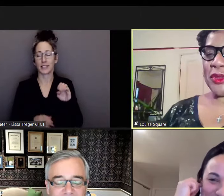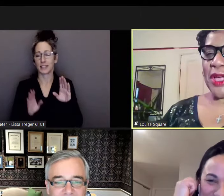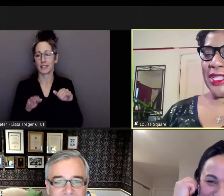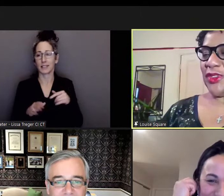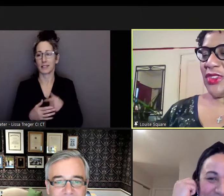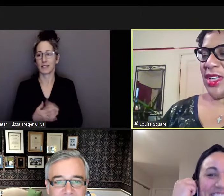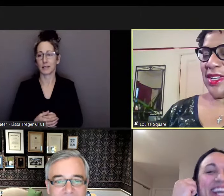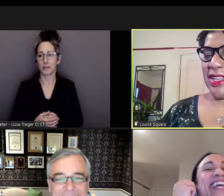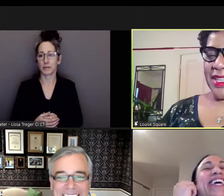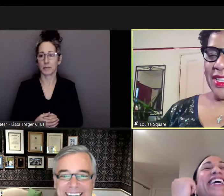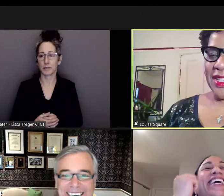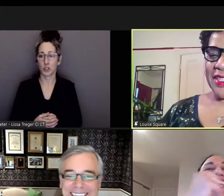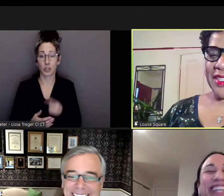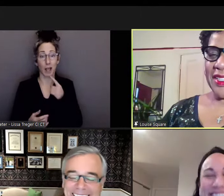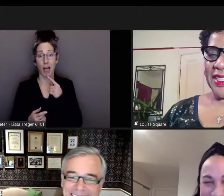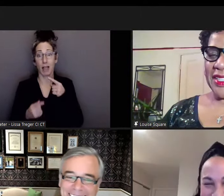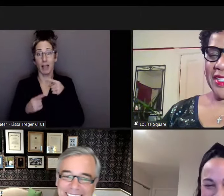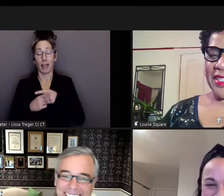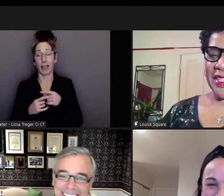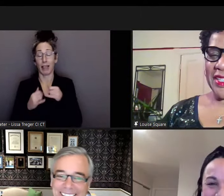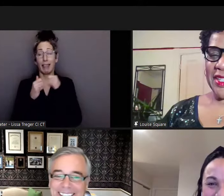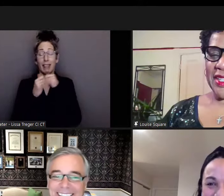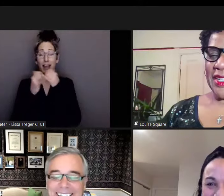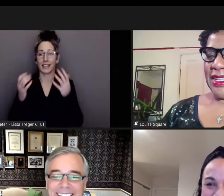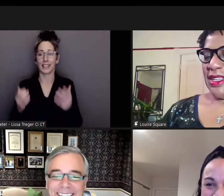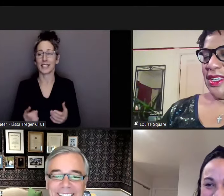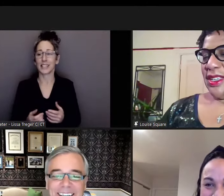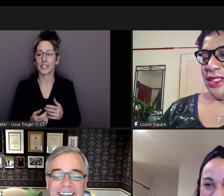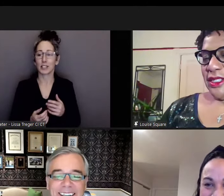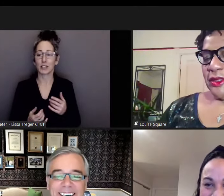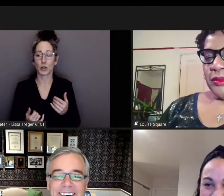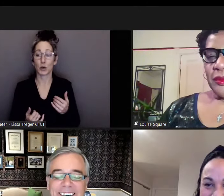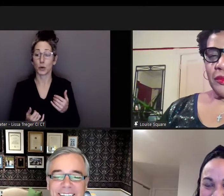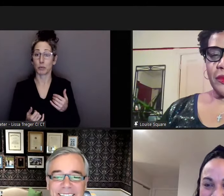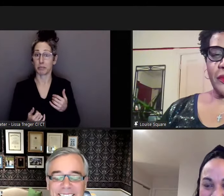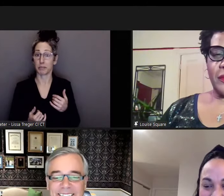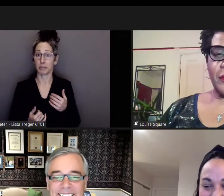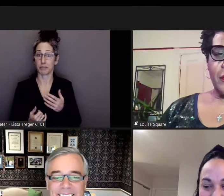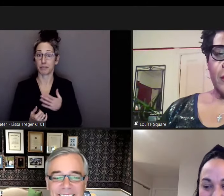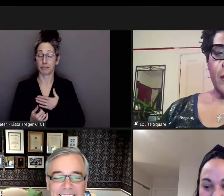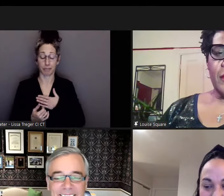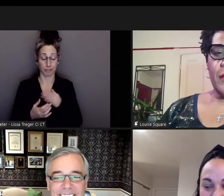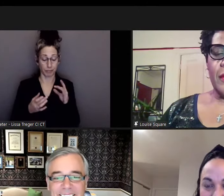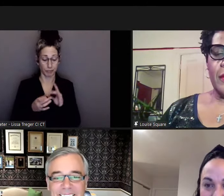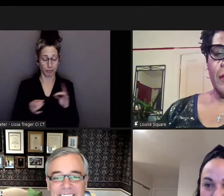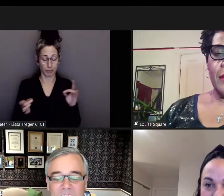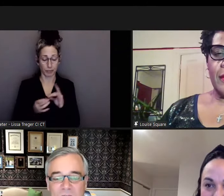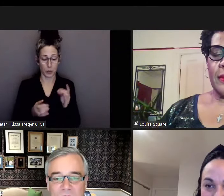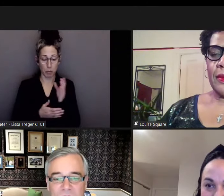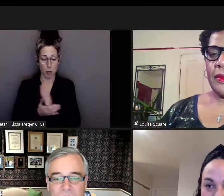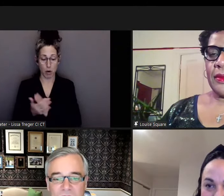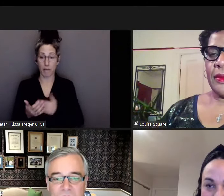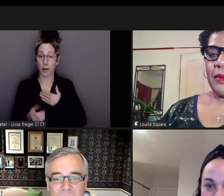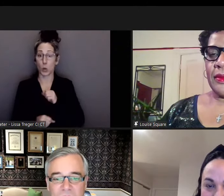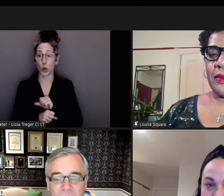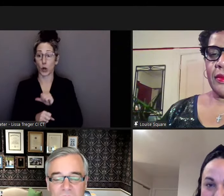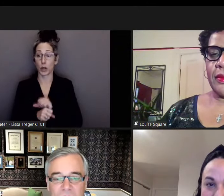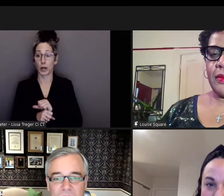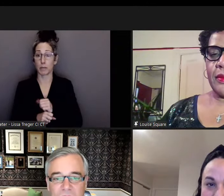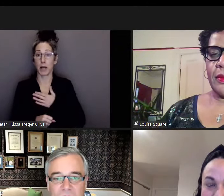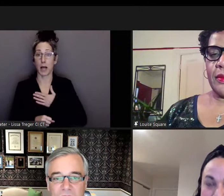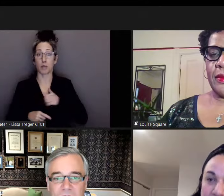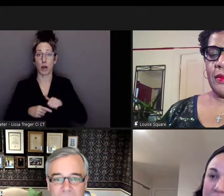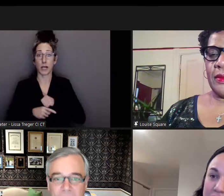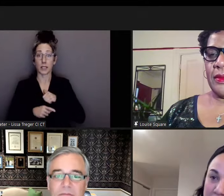bump every once in a while. It's fine. No problem. So what I would say is that, part of what I do at our practice is